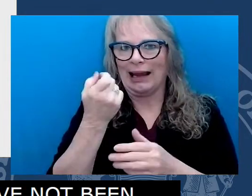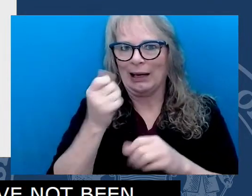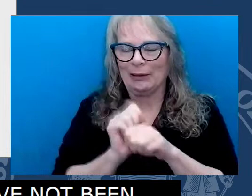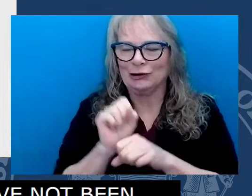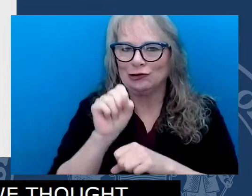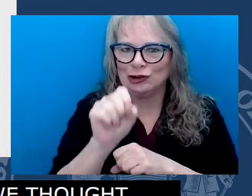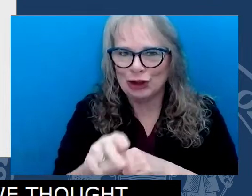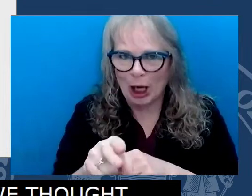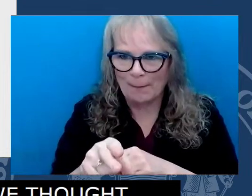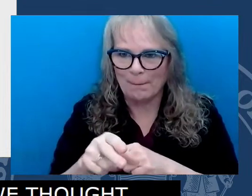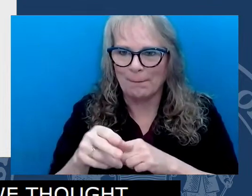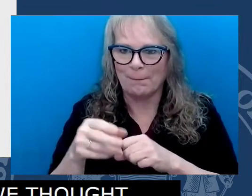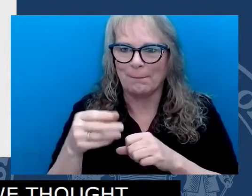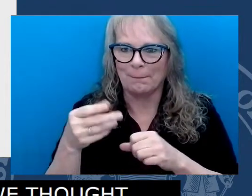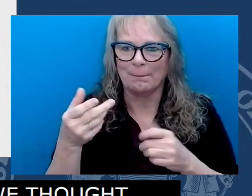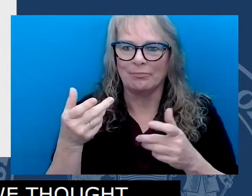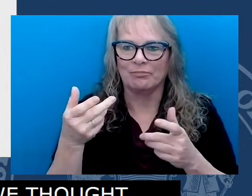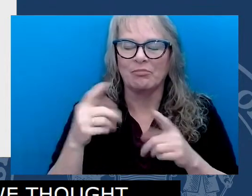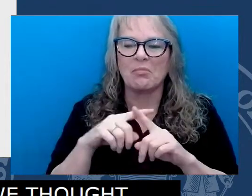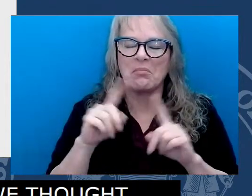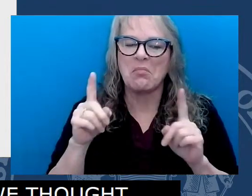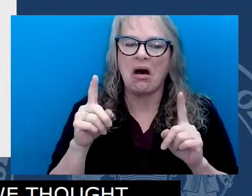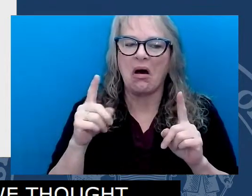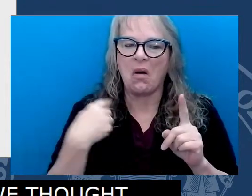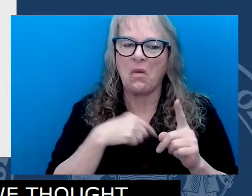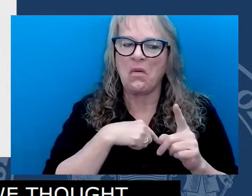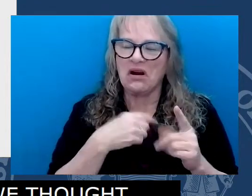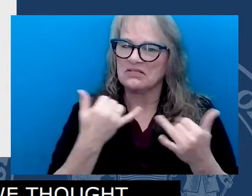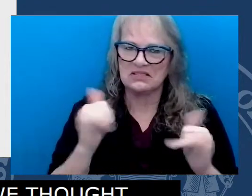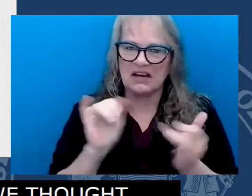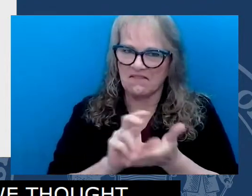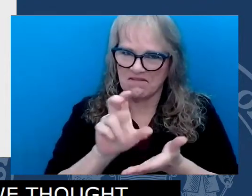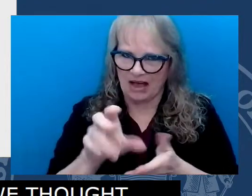it hurt us, but we're making investments